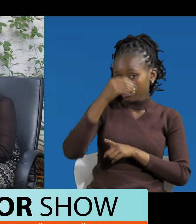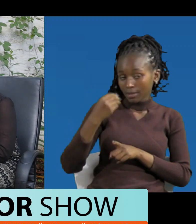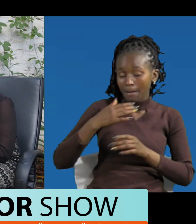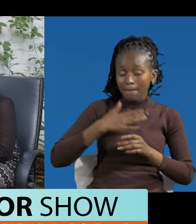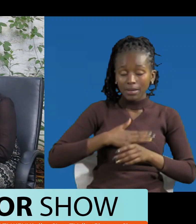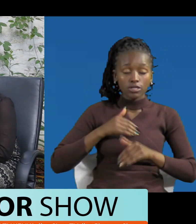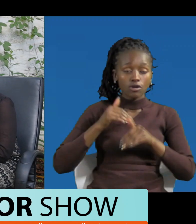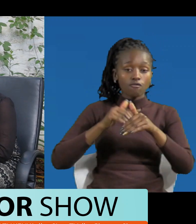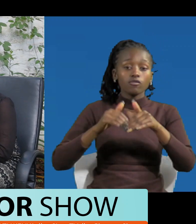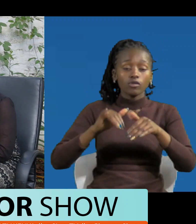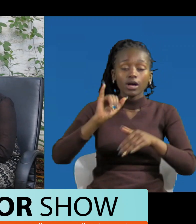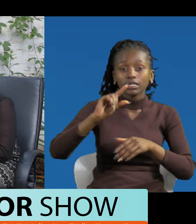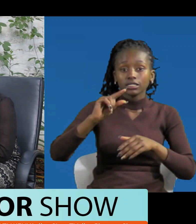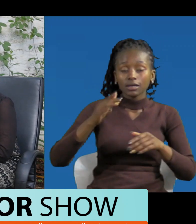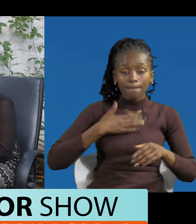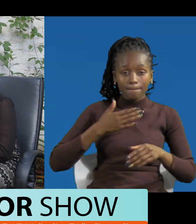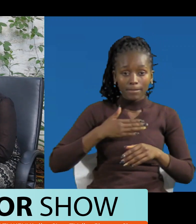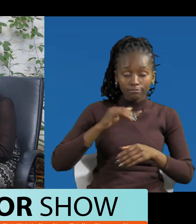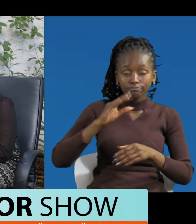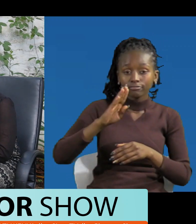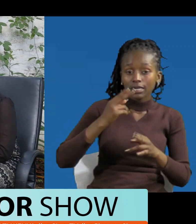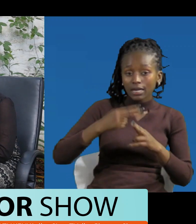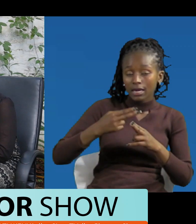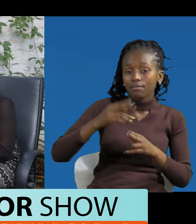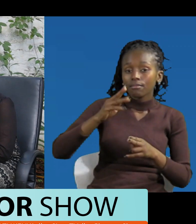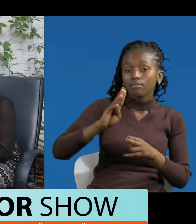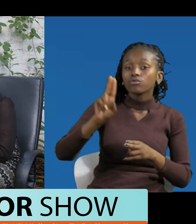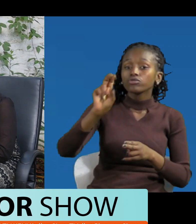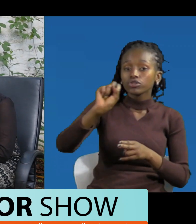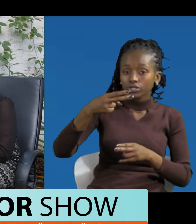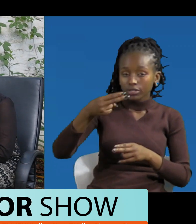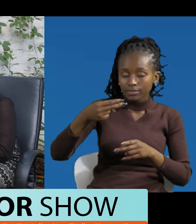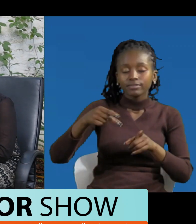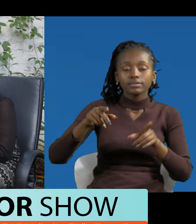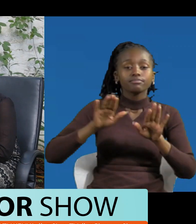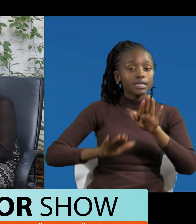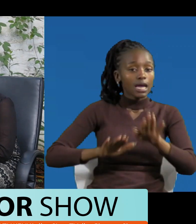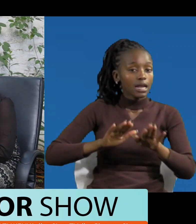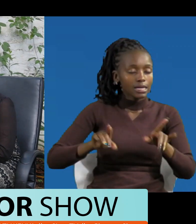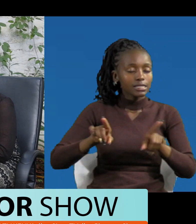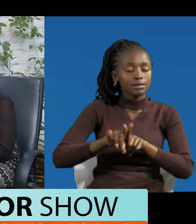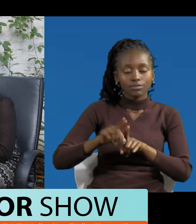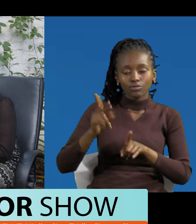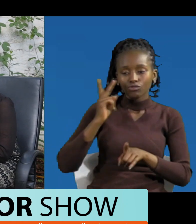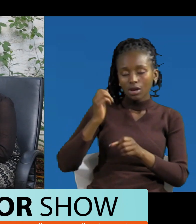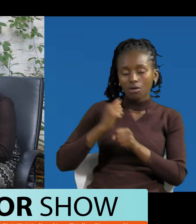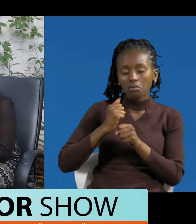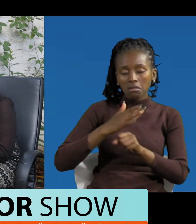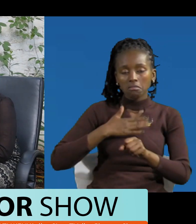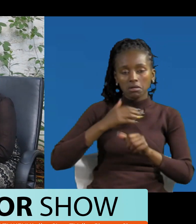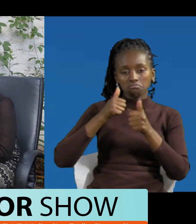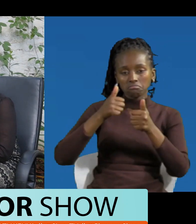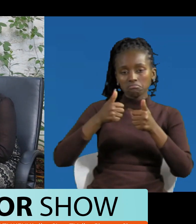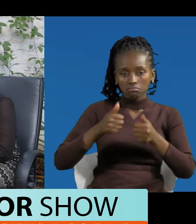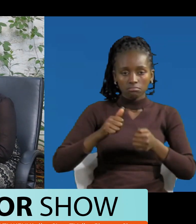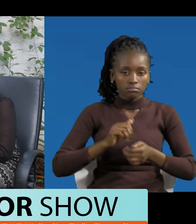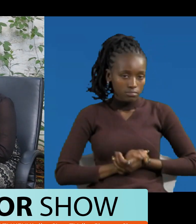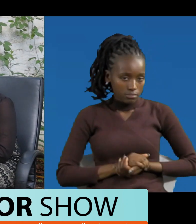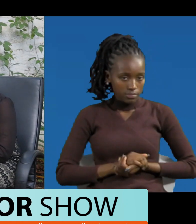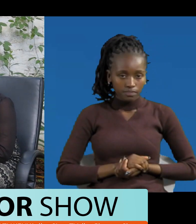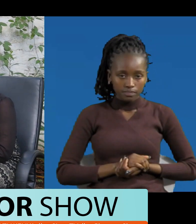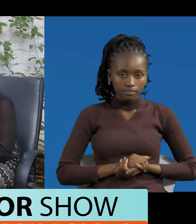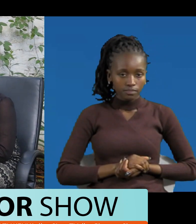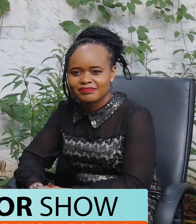Tailor. Go through our page, see what we do, and I think it's best. It's the best. Yeah.